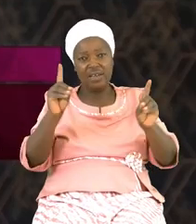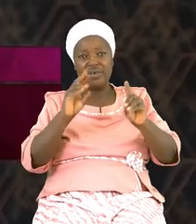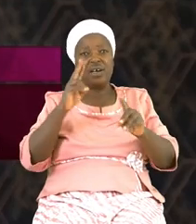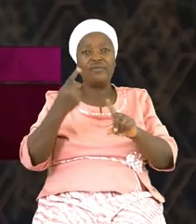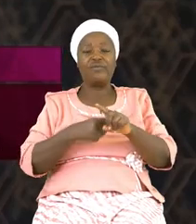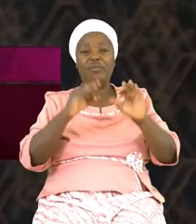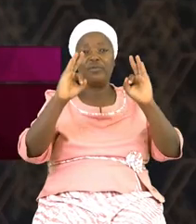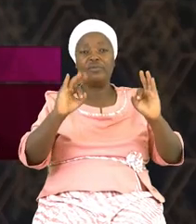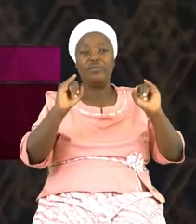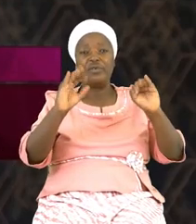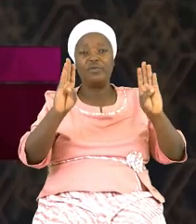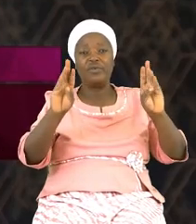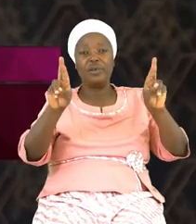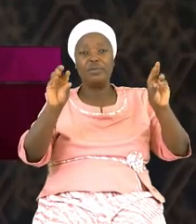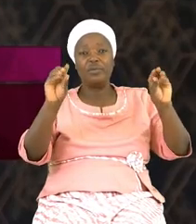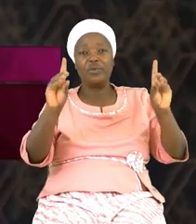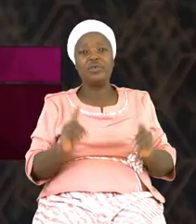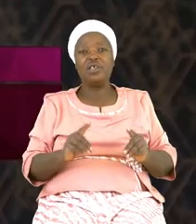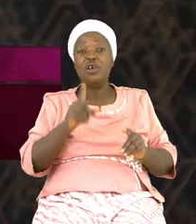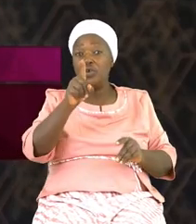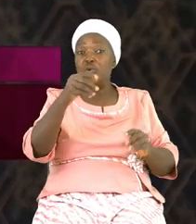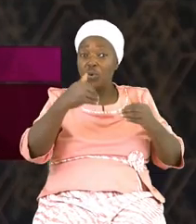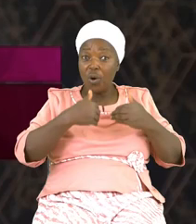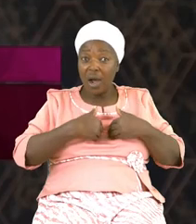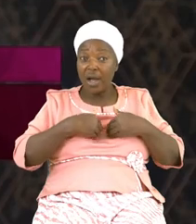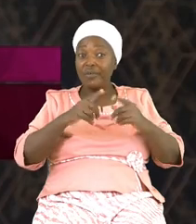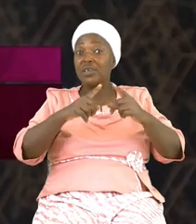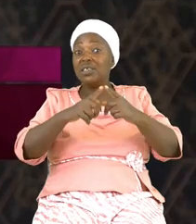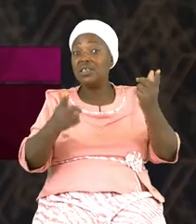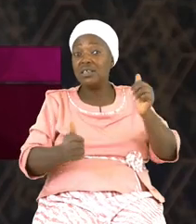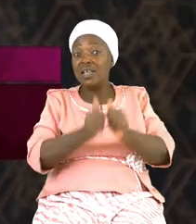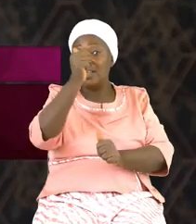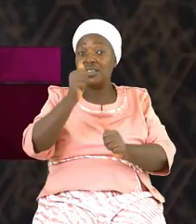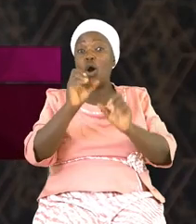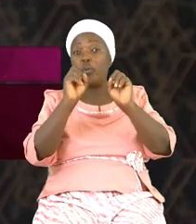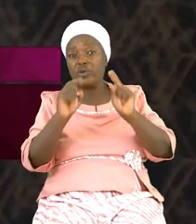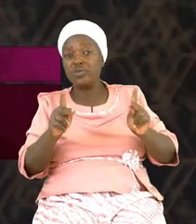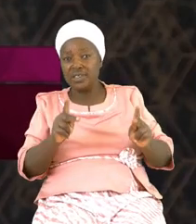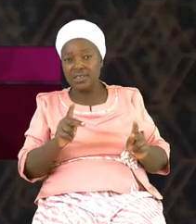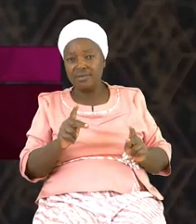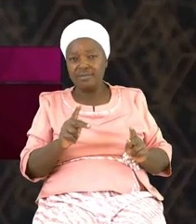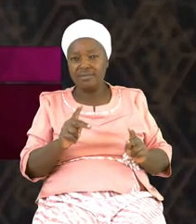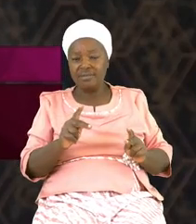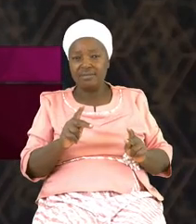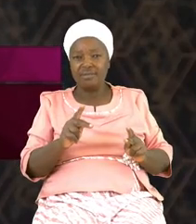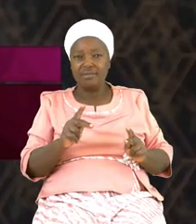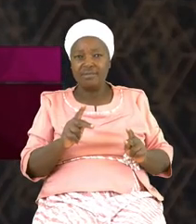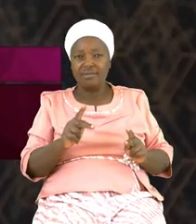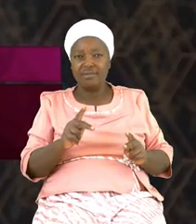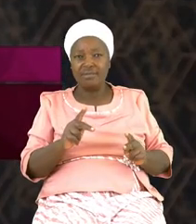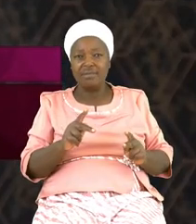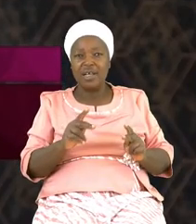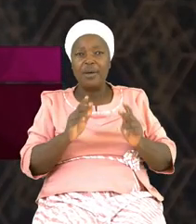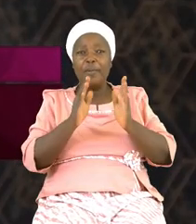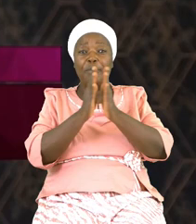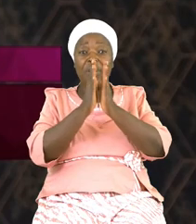You have greater opportunity. Prayer will be prayed for